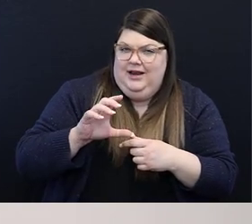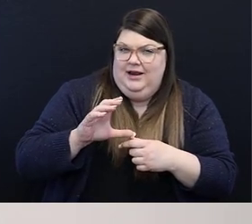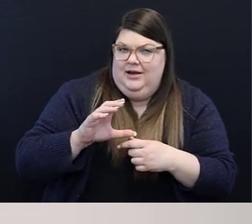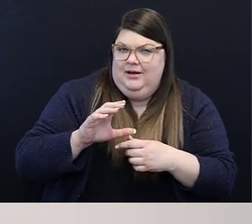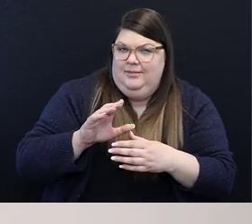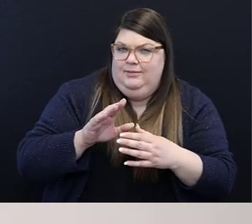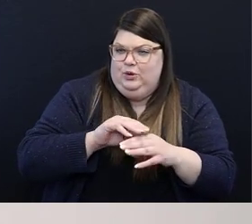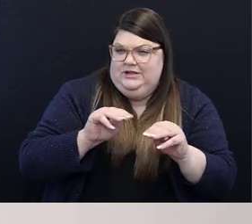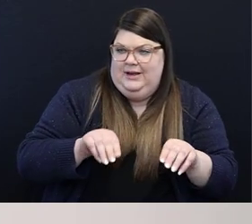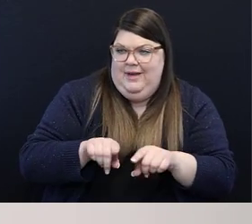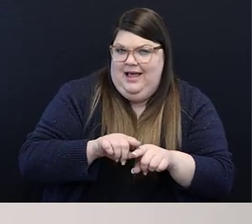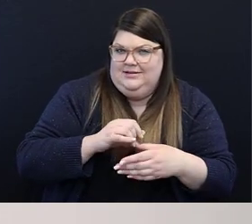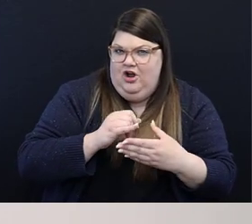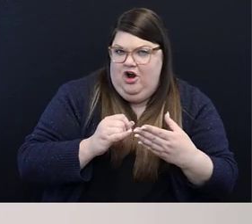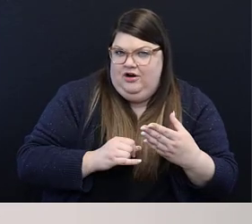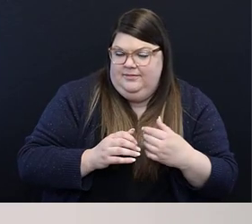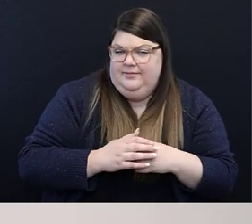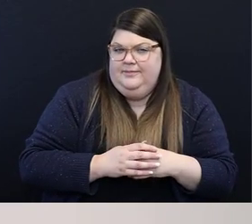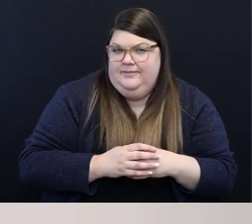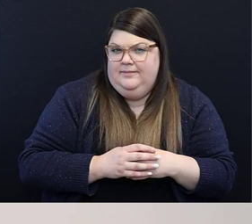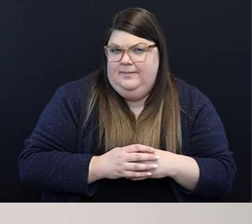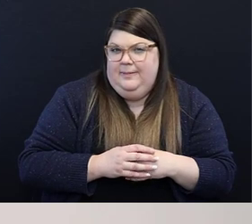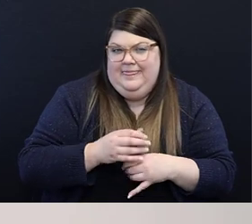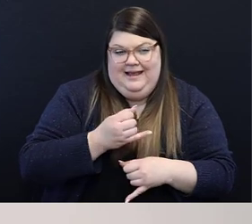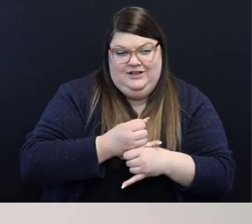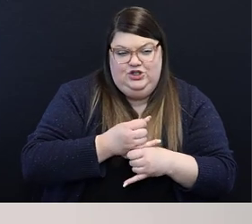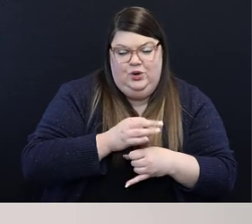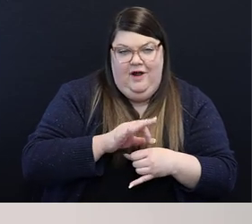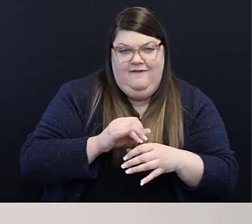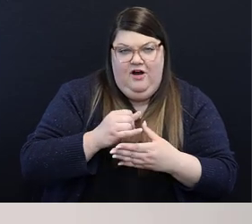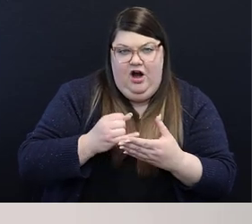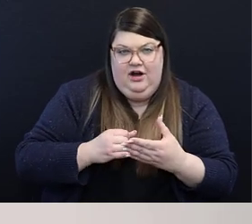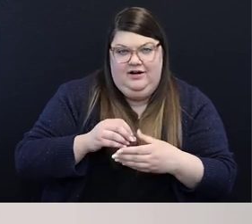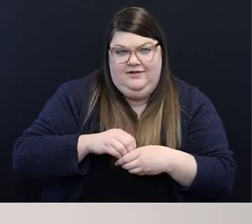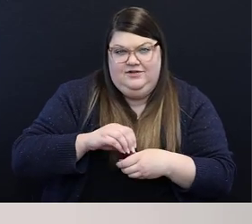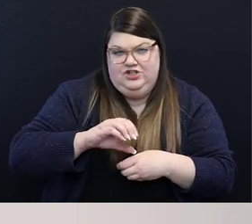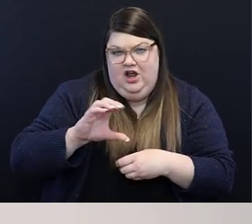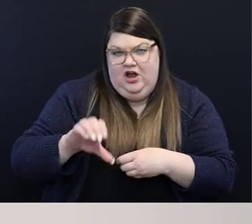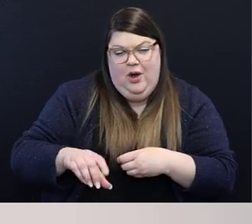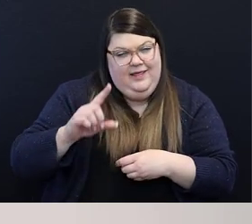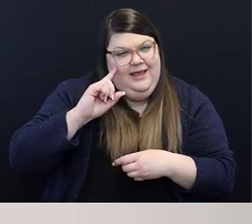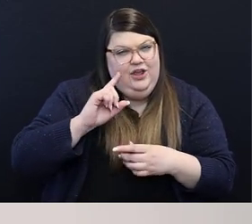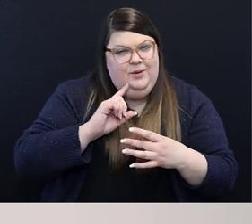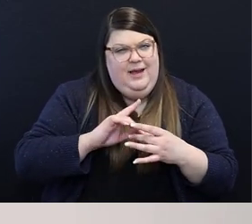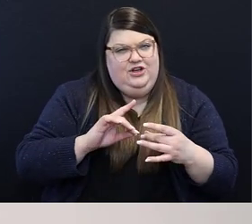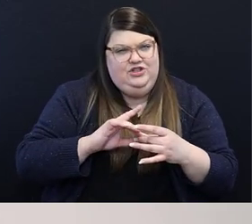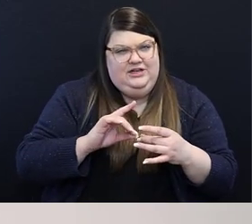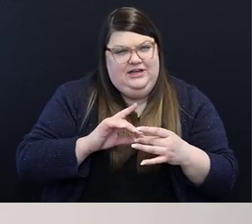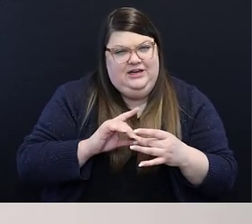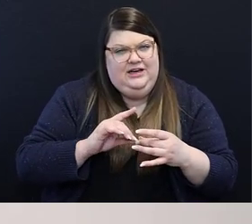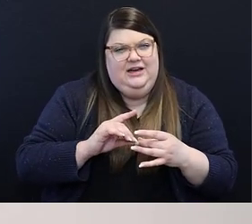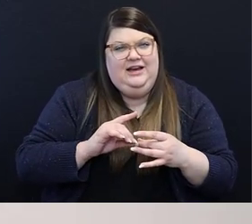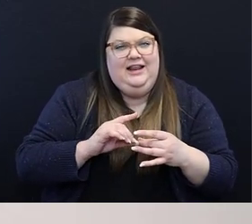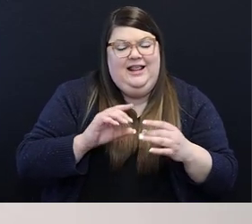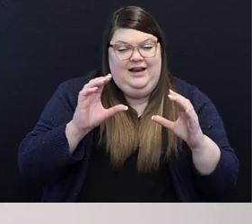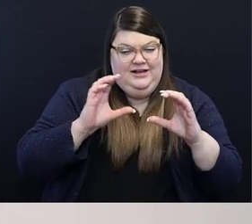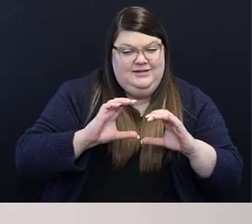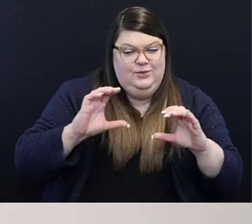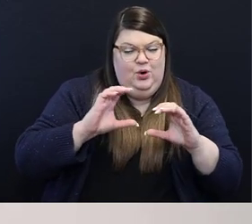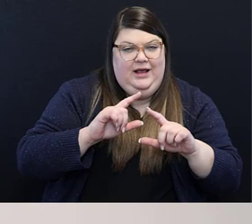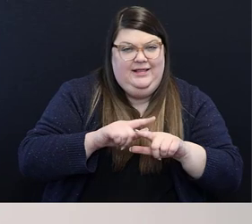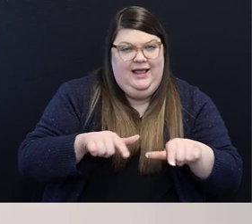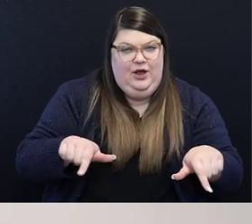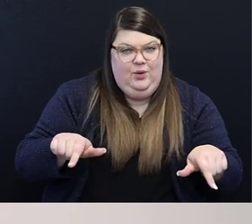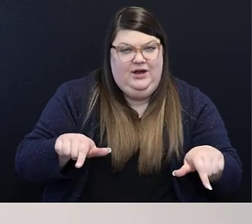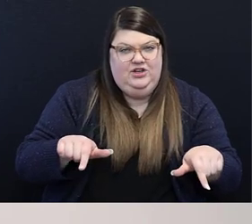the art, the Institute of Art of Chicago? I think you mentioned in jail that exploring language and